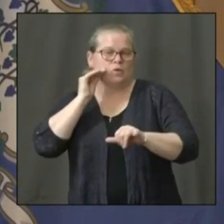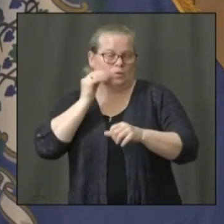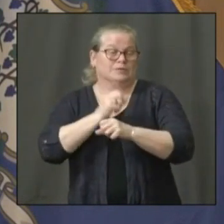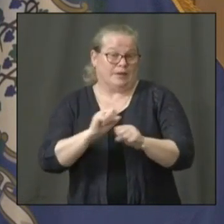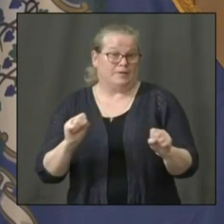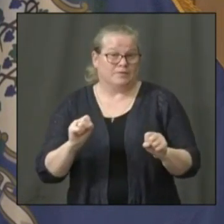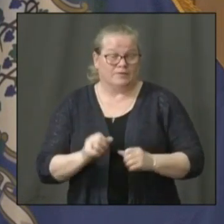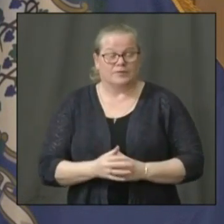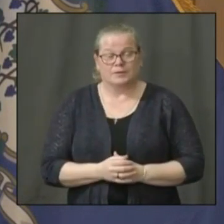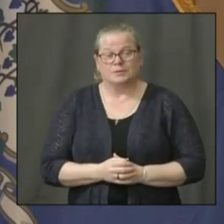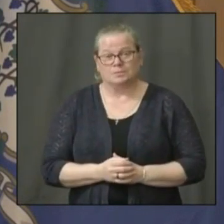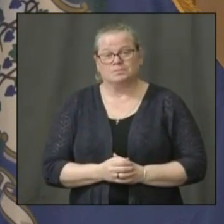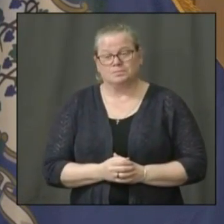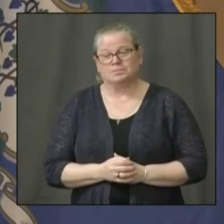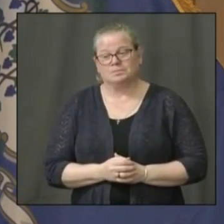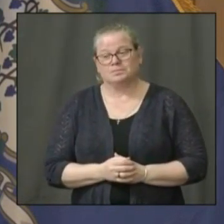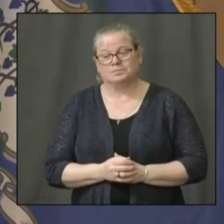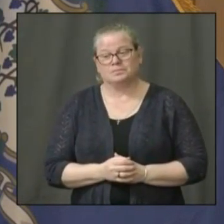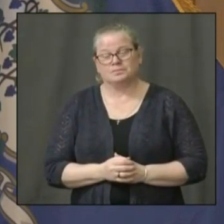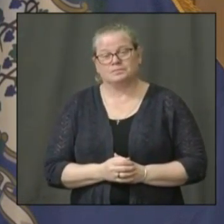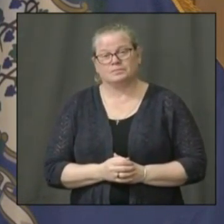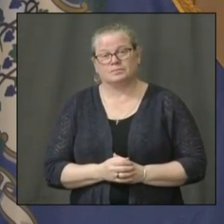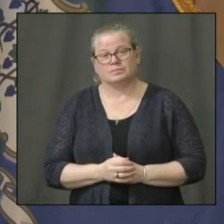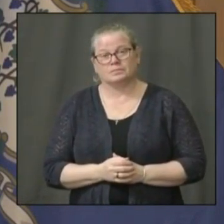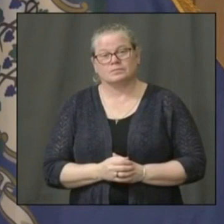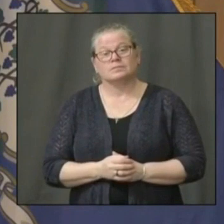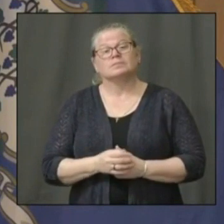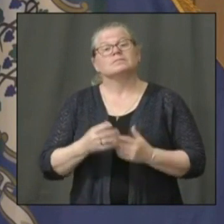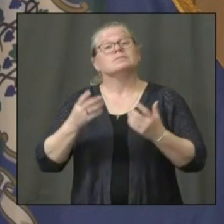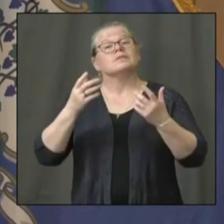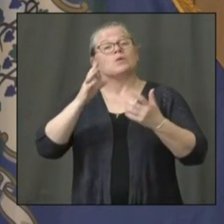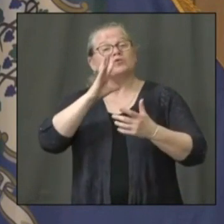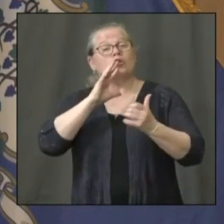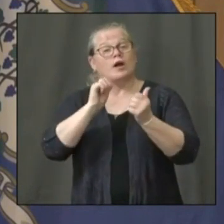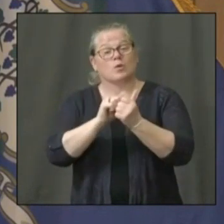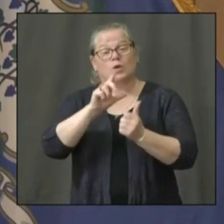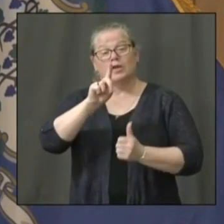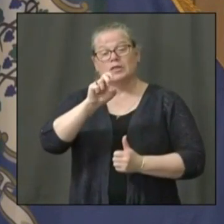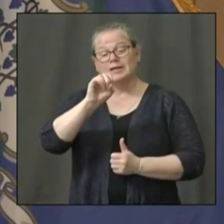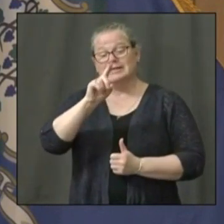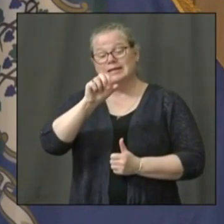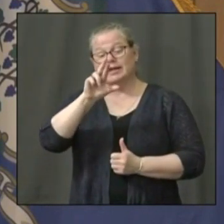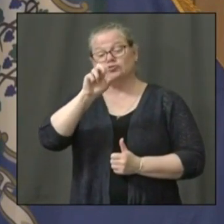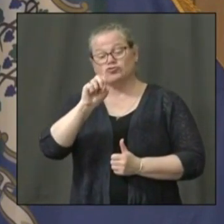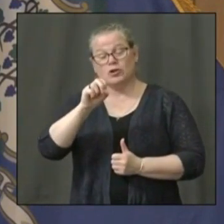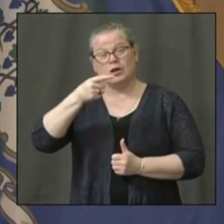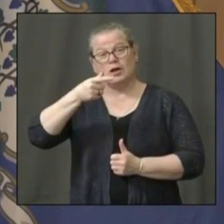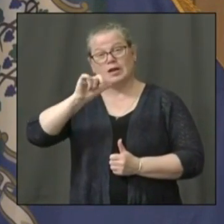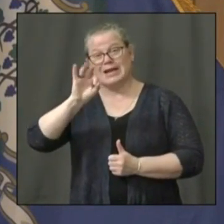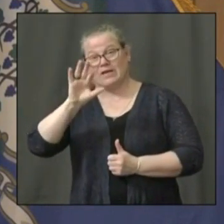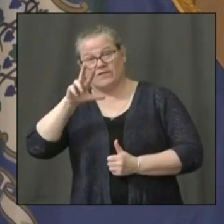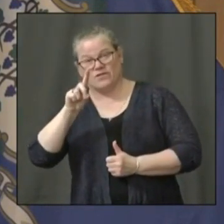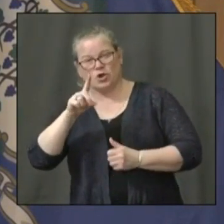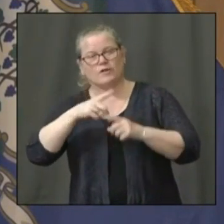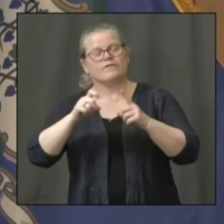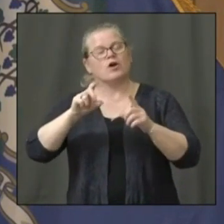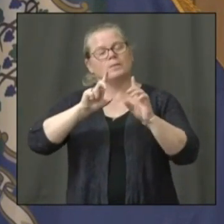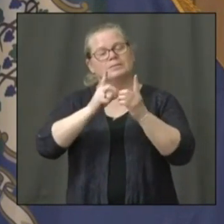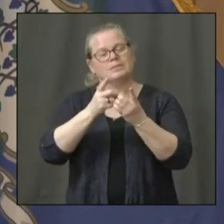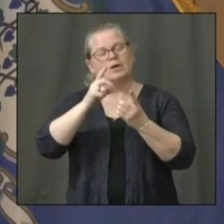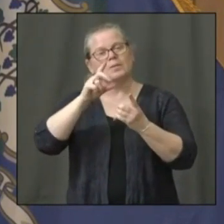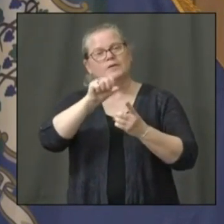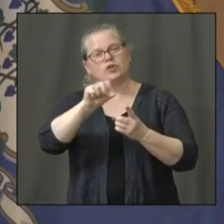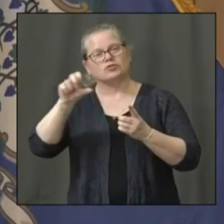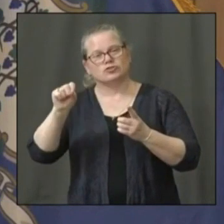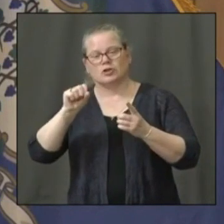safely. I was talking to Deirdre today, Deirdre Gifford, the Department of Social Services, and she's coordinating the efforts